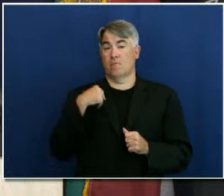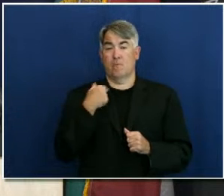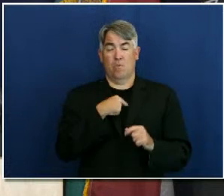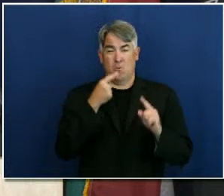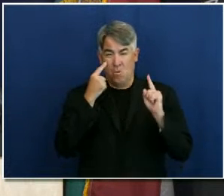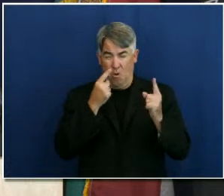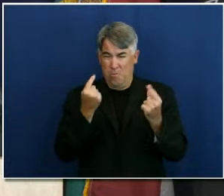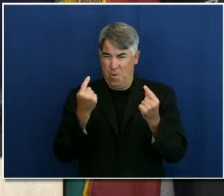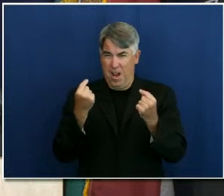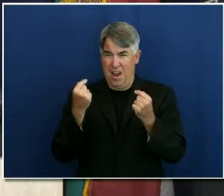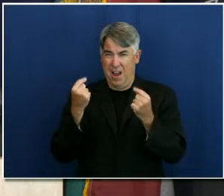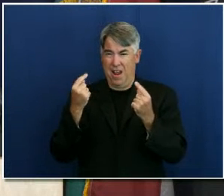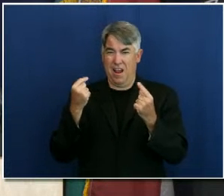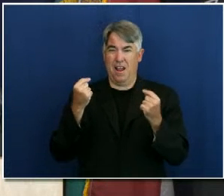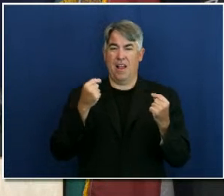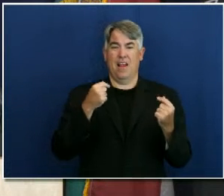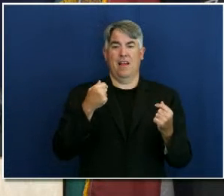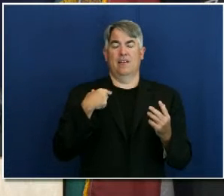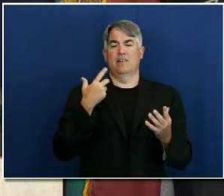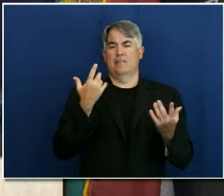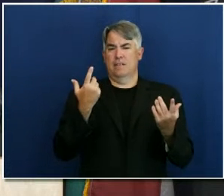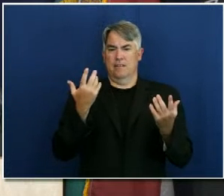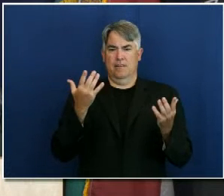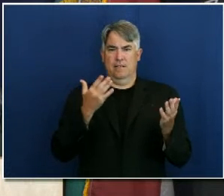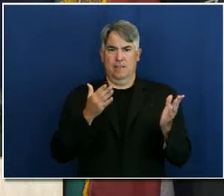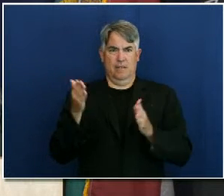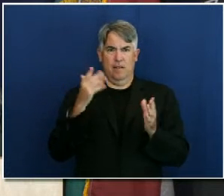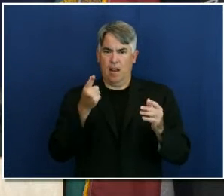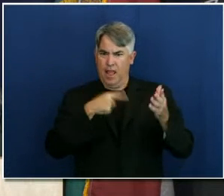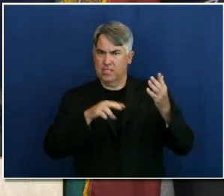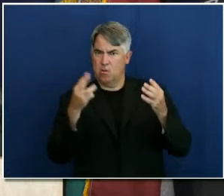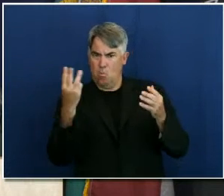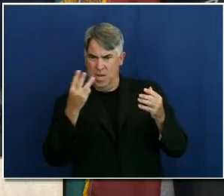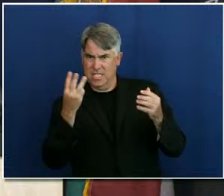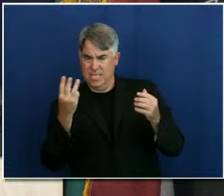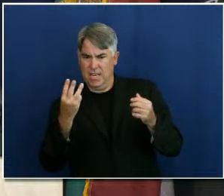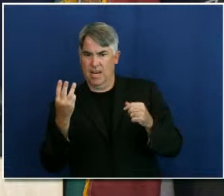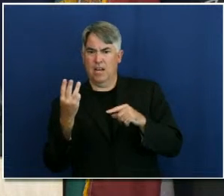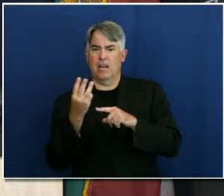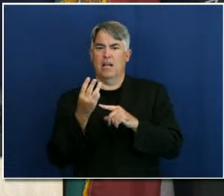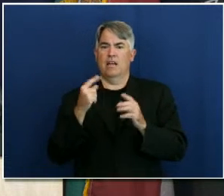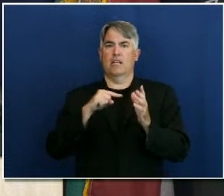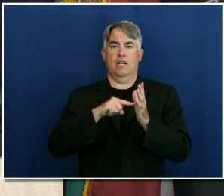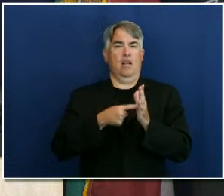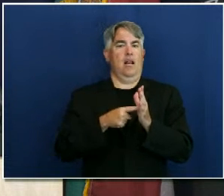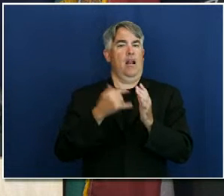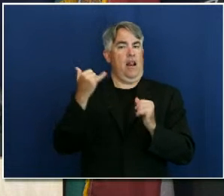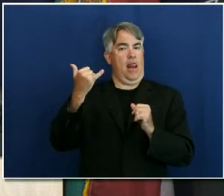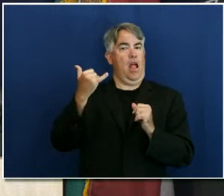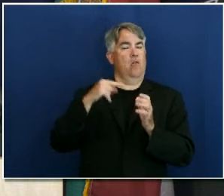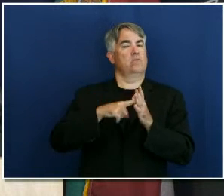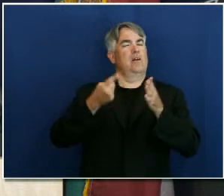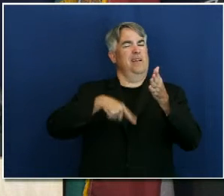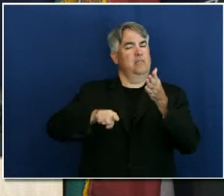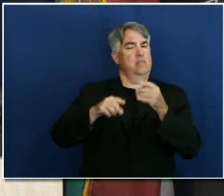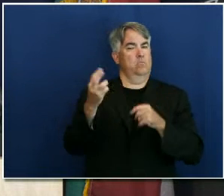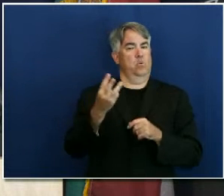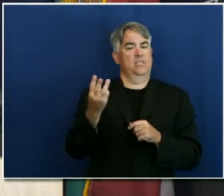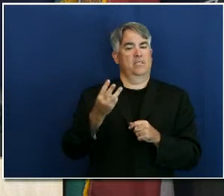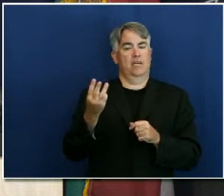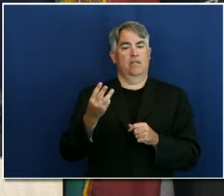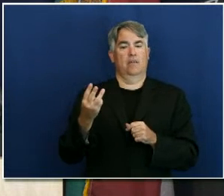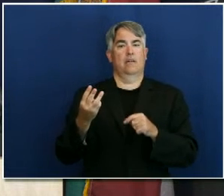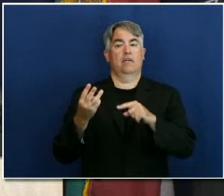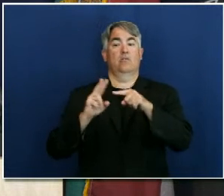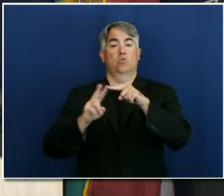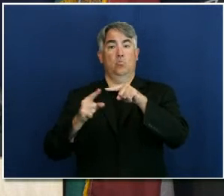of yellow tier before we hit June 15th, which is the retiring of all of the tiers. And so it is possible we could see some